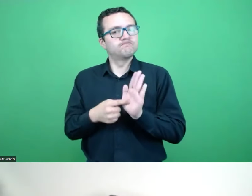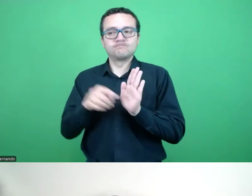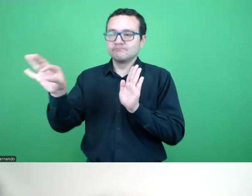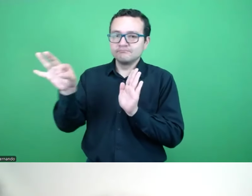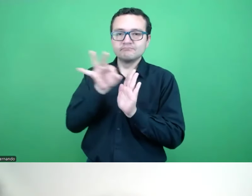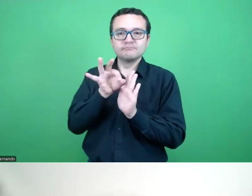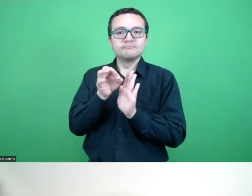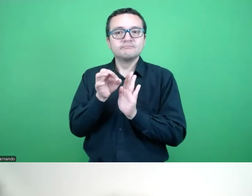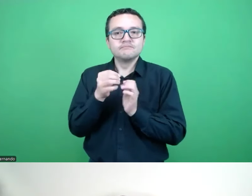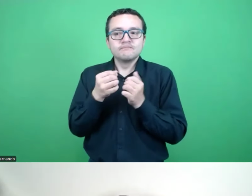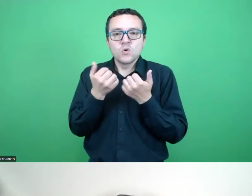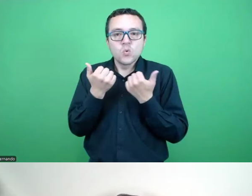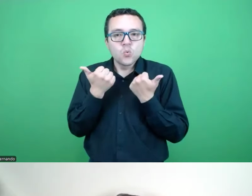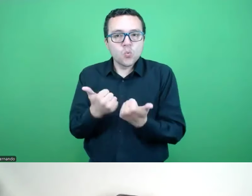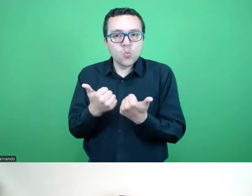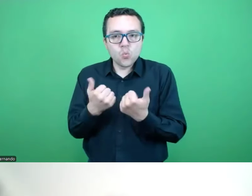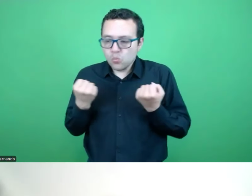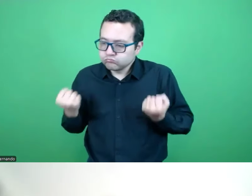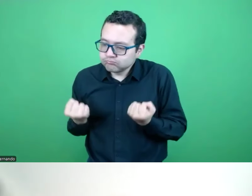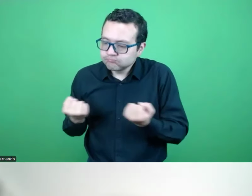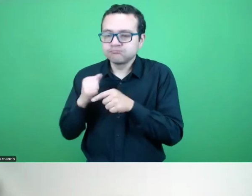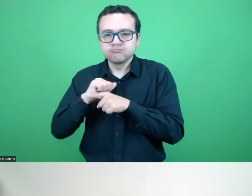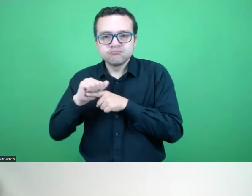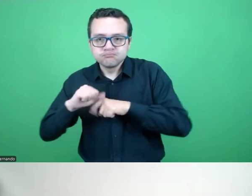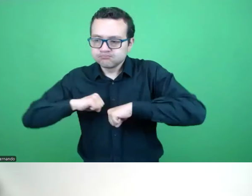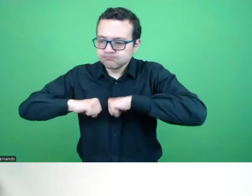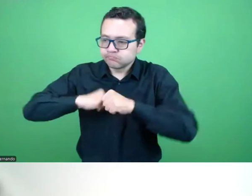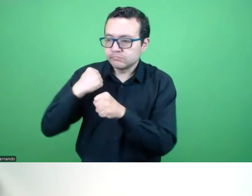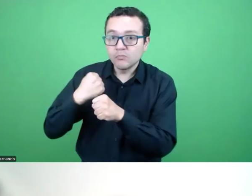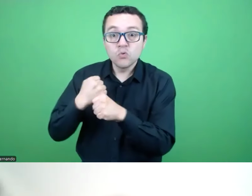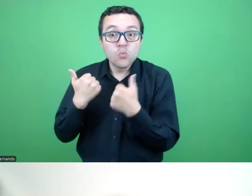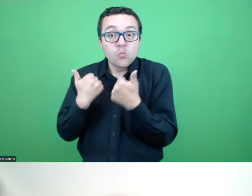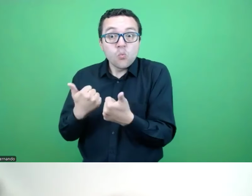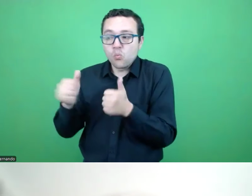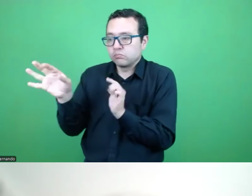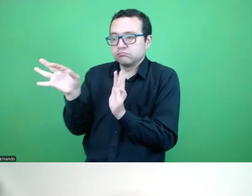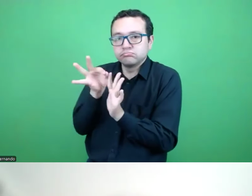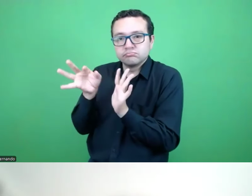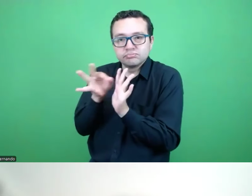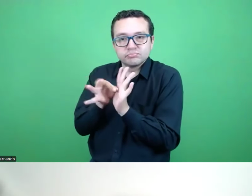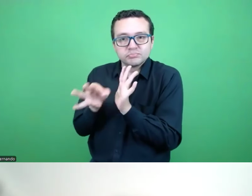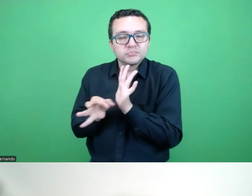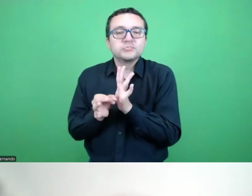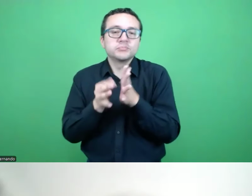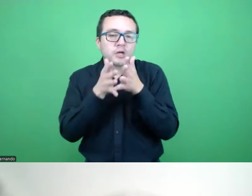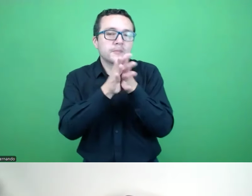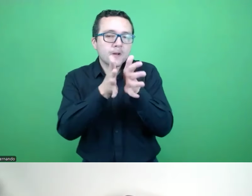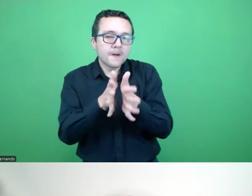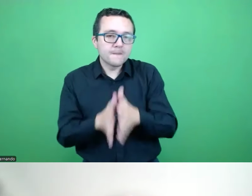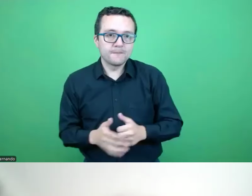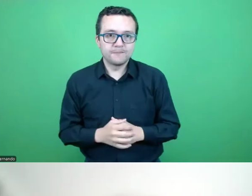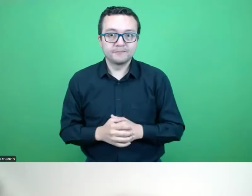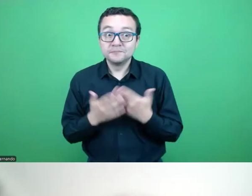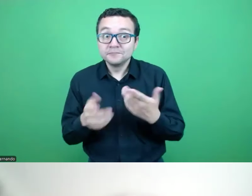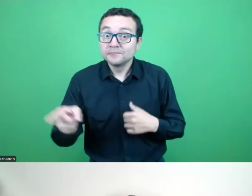program, and if you think your organization has interesting good practices to share that can help us